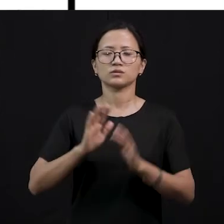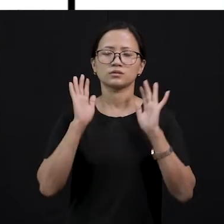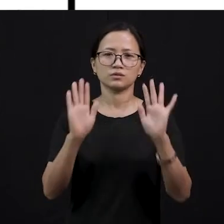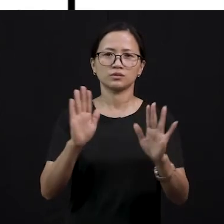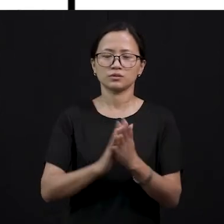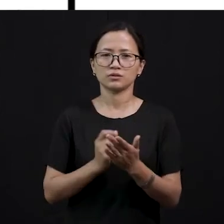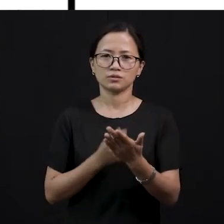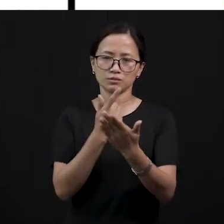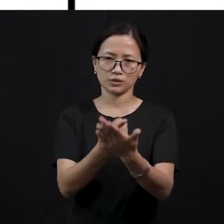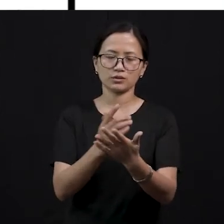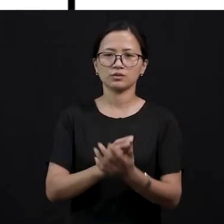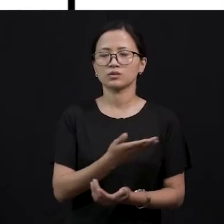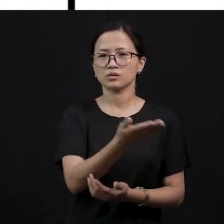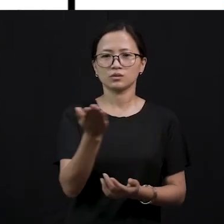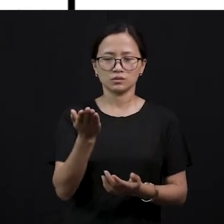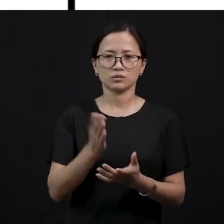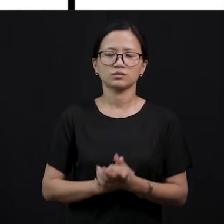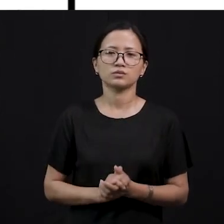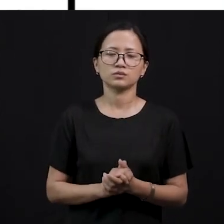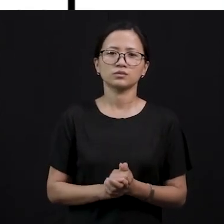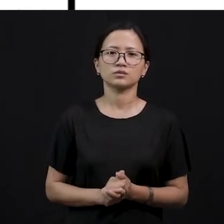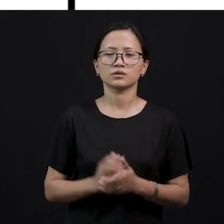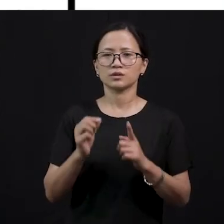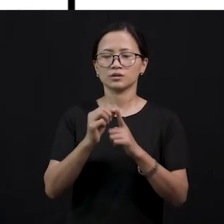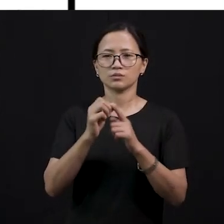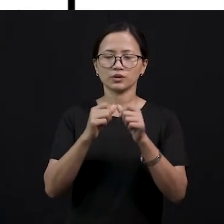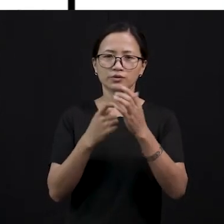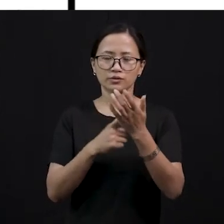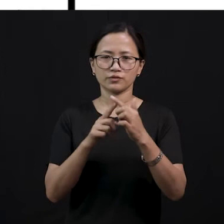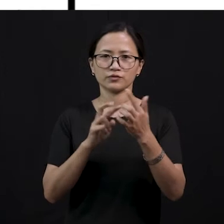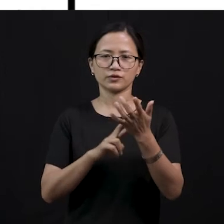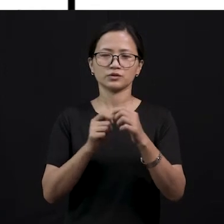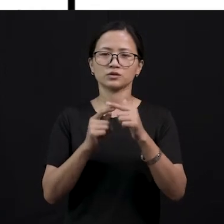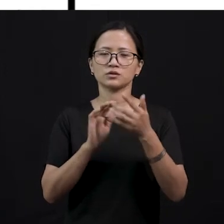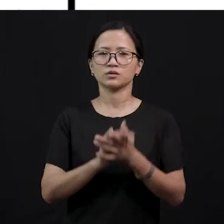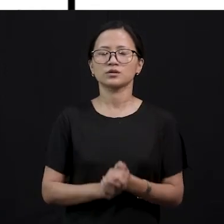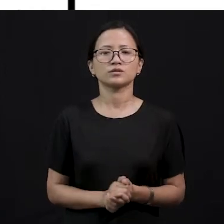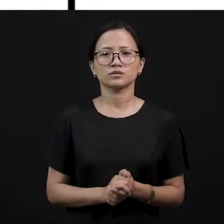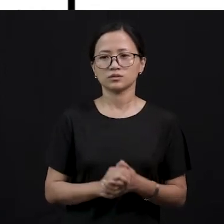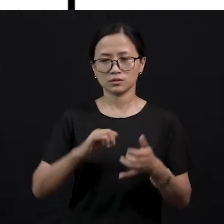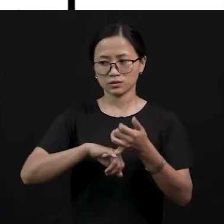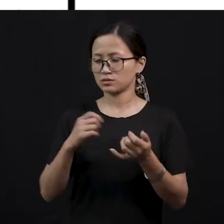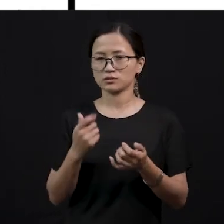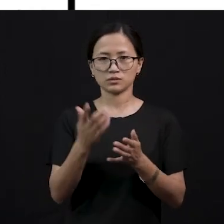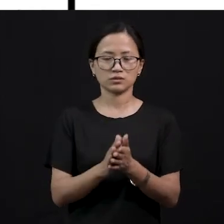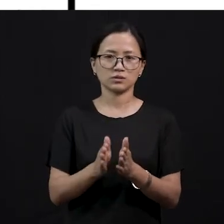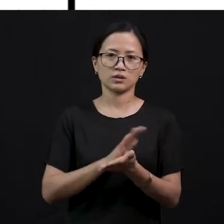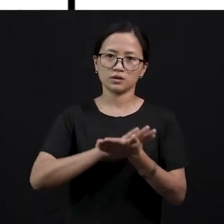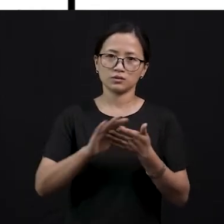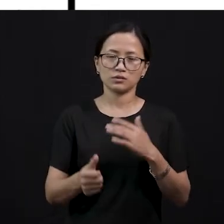have to pay you, and the payment has to be done from the private salary of the head of that department.